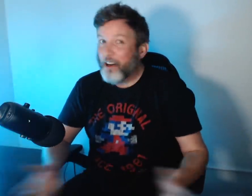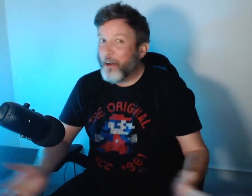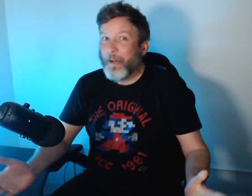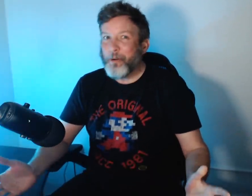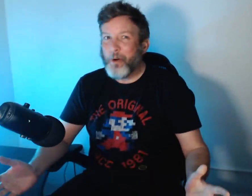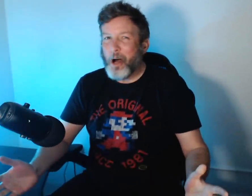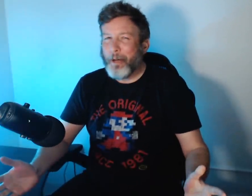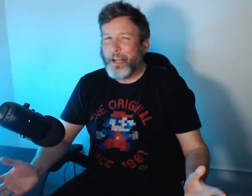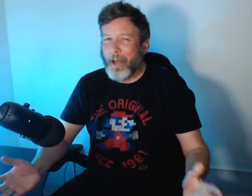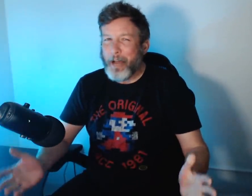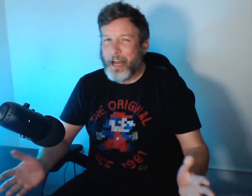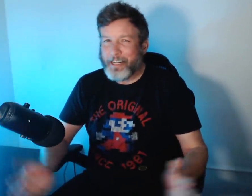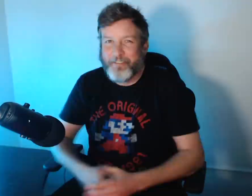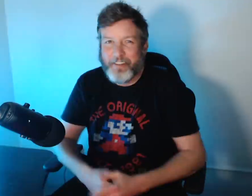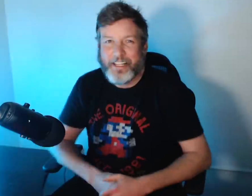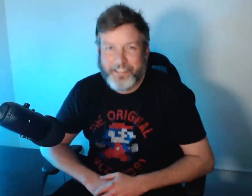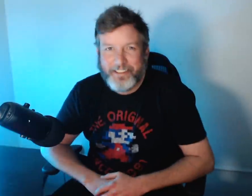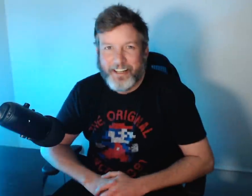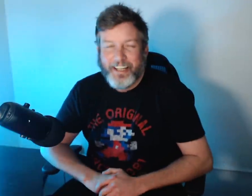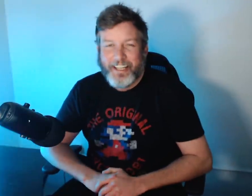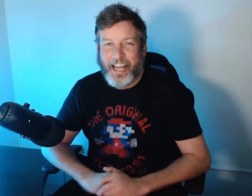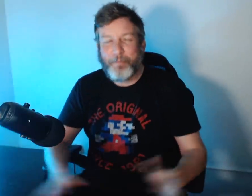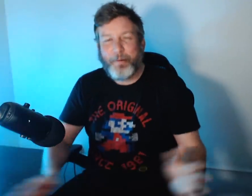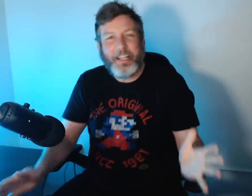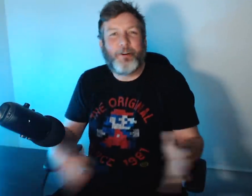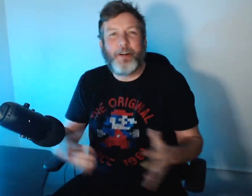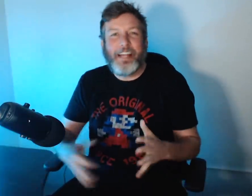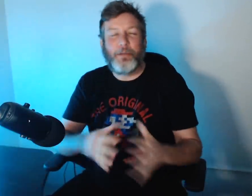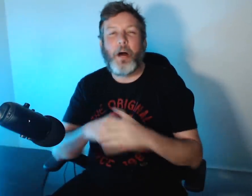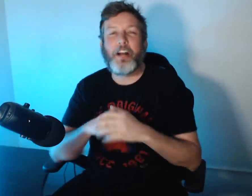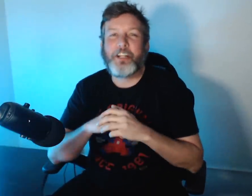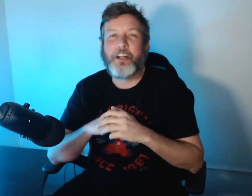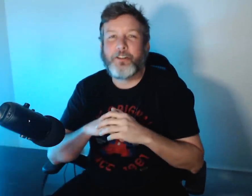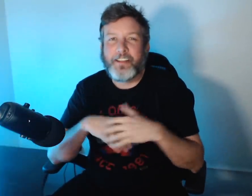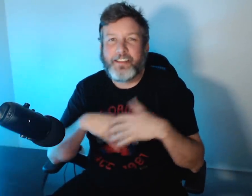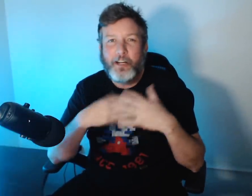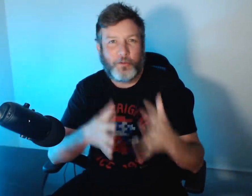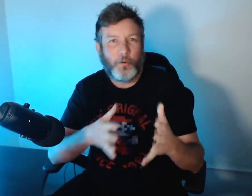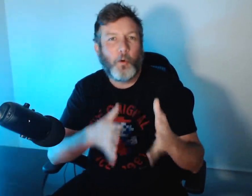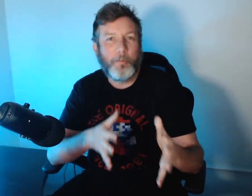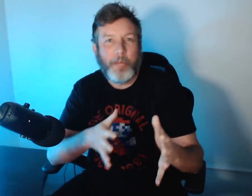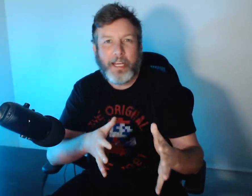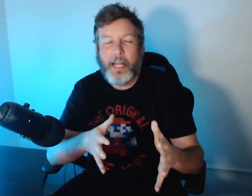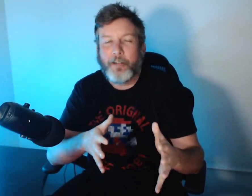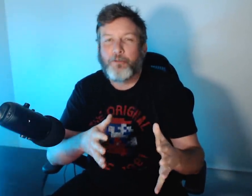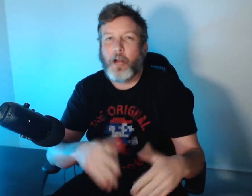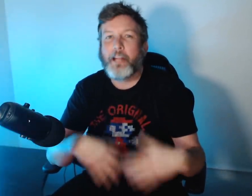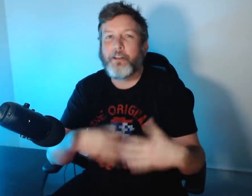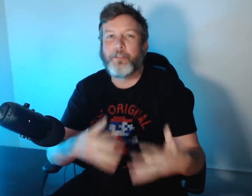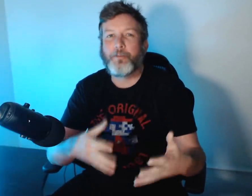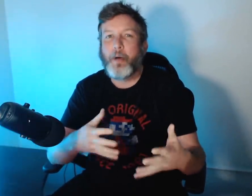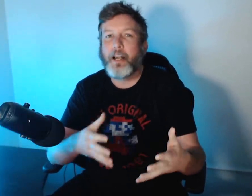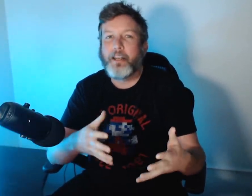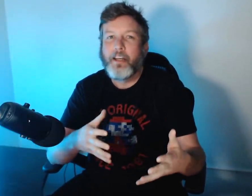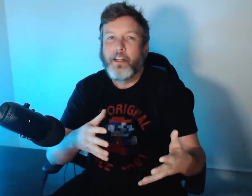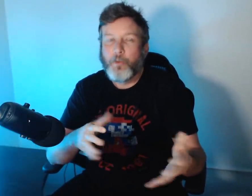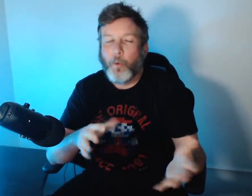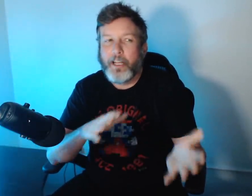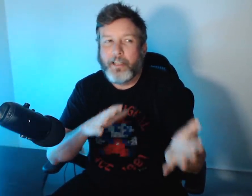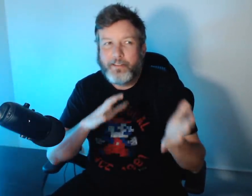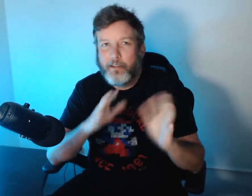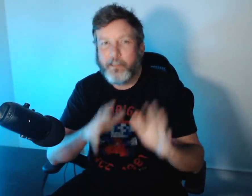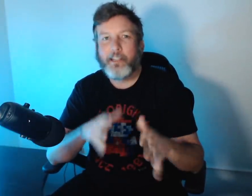I don't know about you all, but I'm not convinced. Yeah, it's pretty crazy watching her sit there squirming and trying to respond